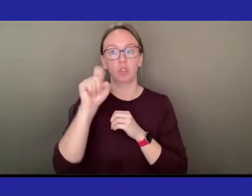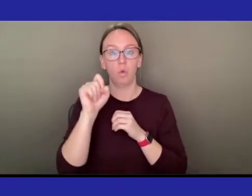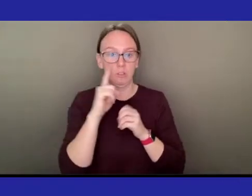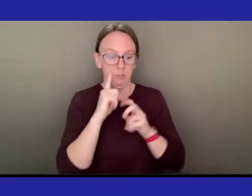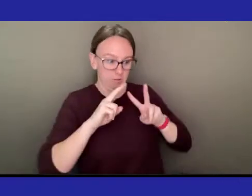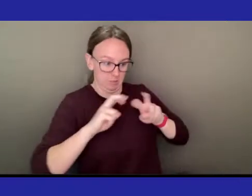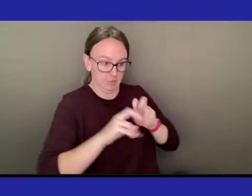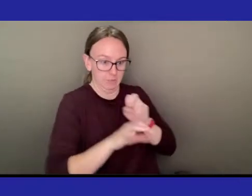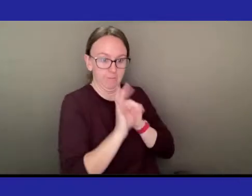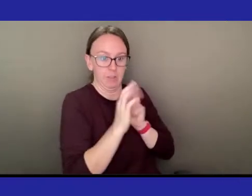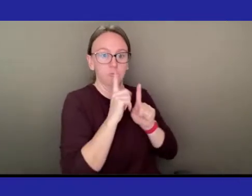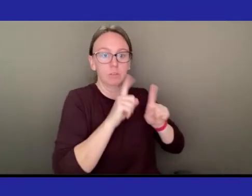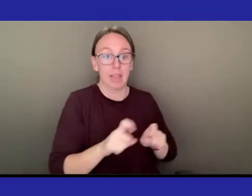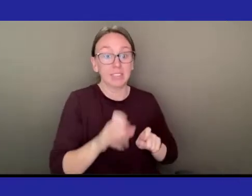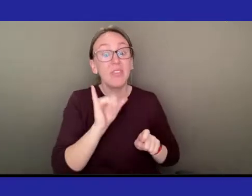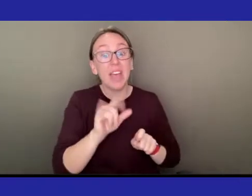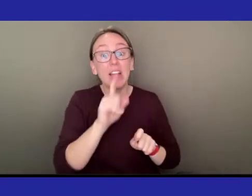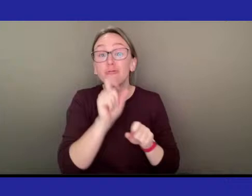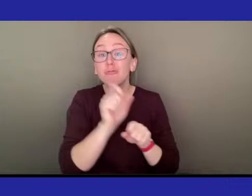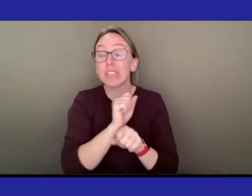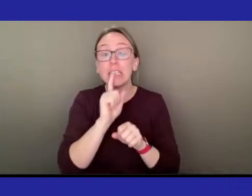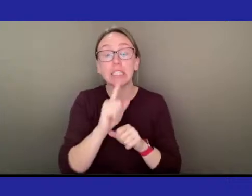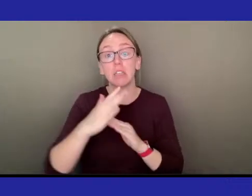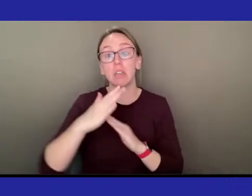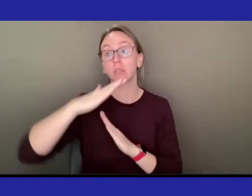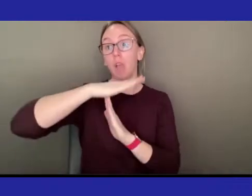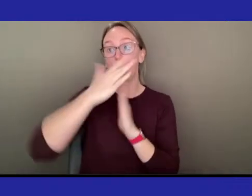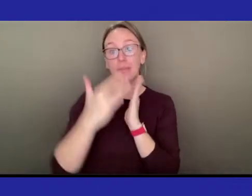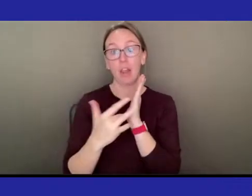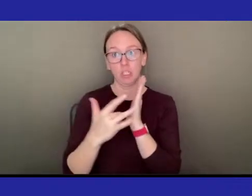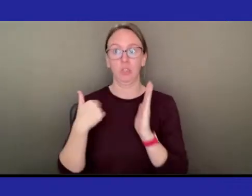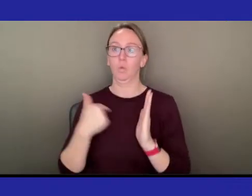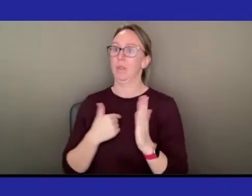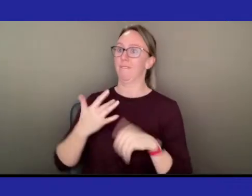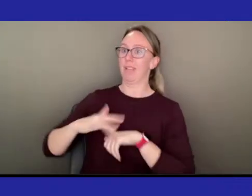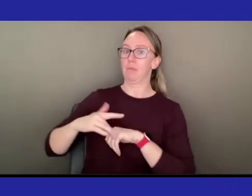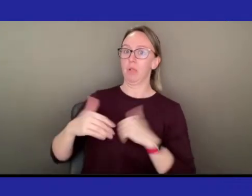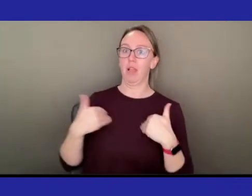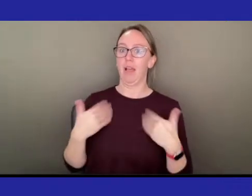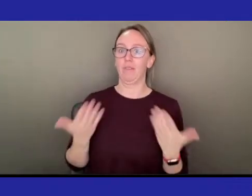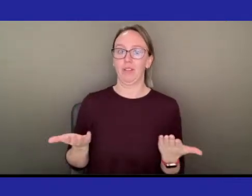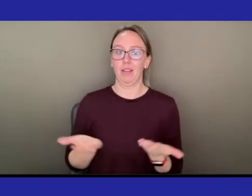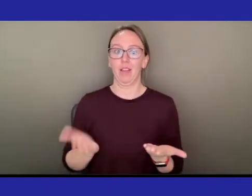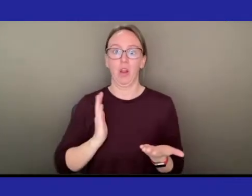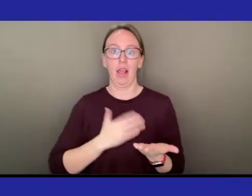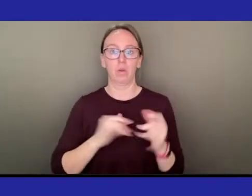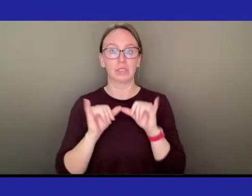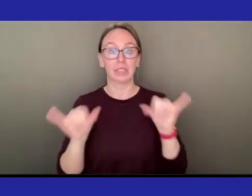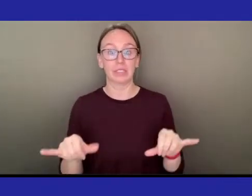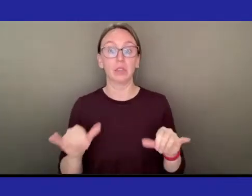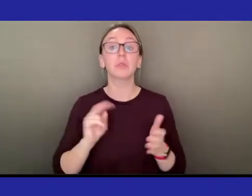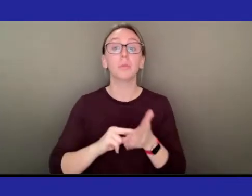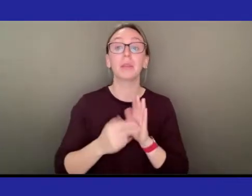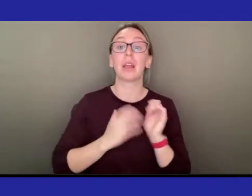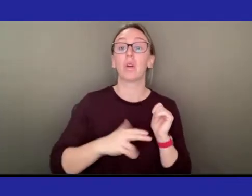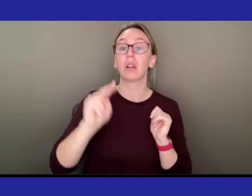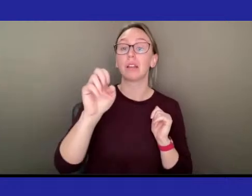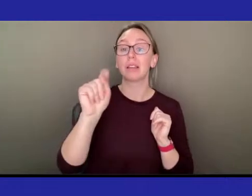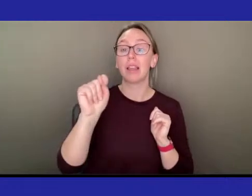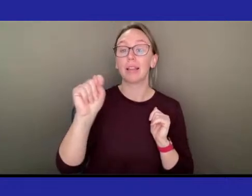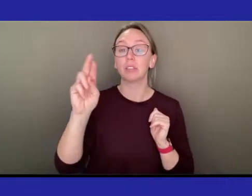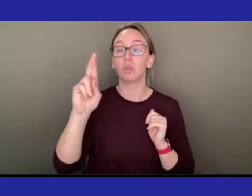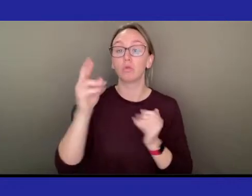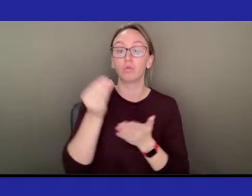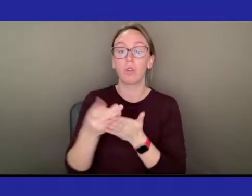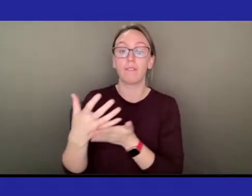have available here in our system. Next slide, please. So our net revenue above was 200 above target.